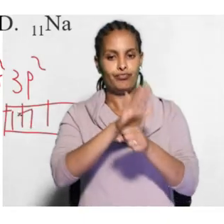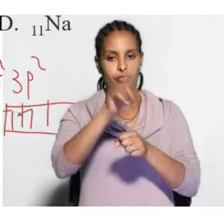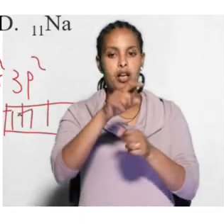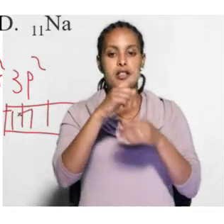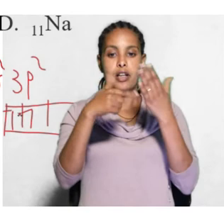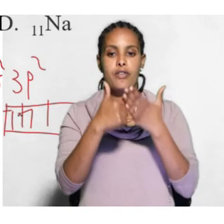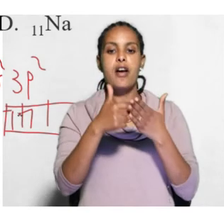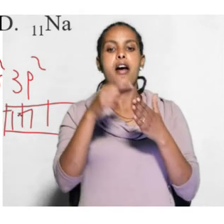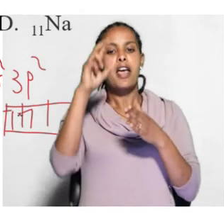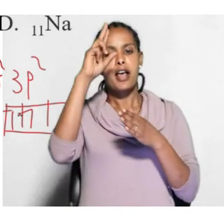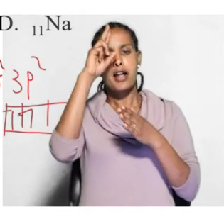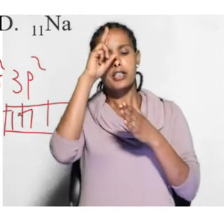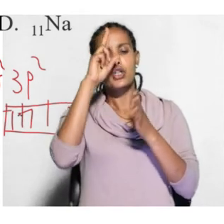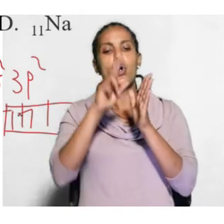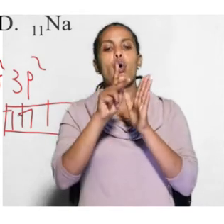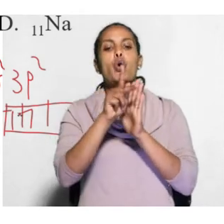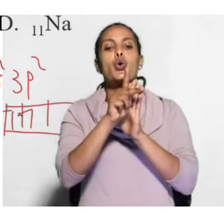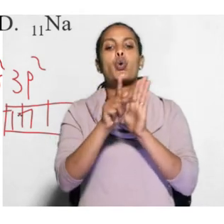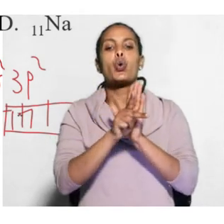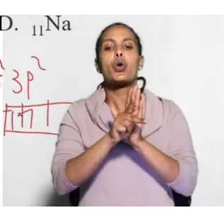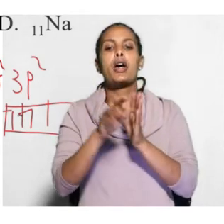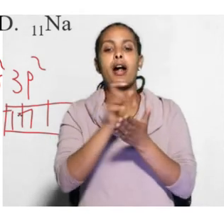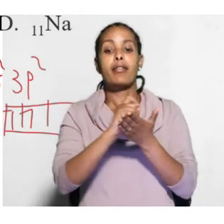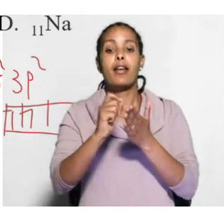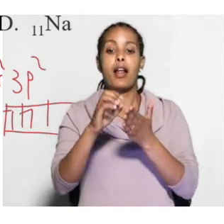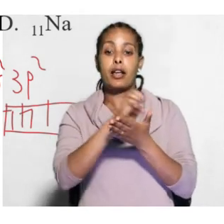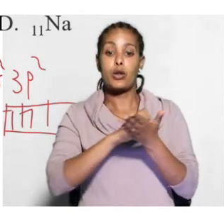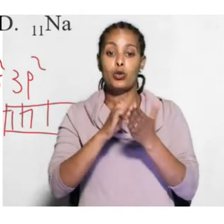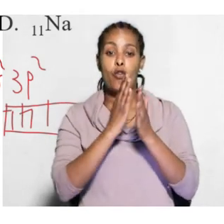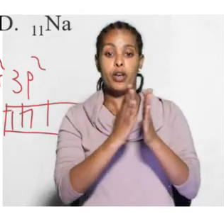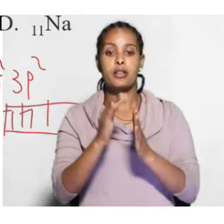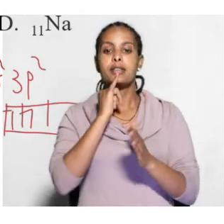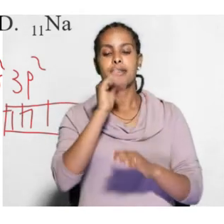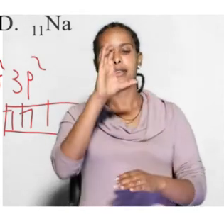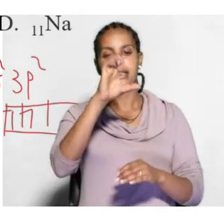Therefore, Handa's rule is used in writing electronic configuration of